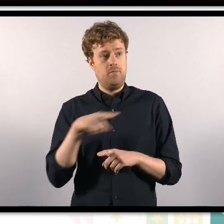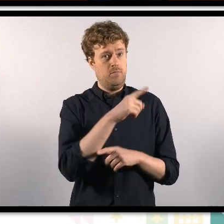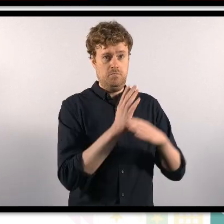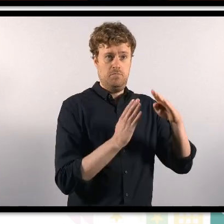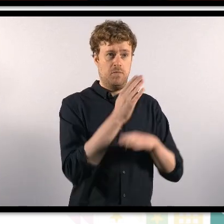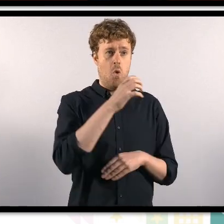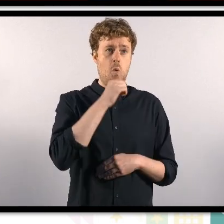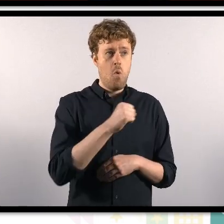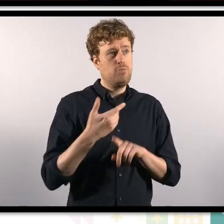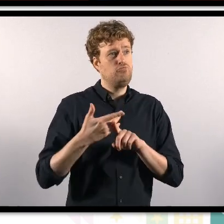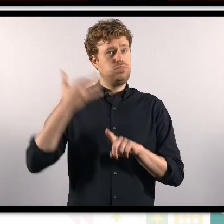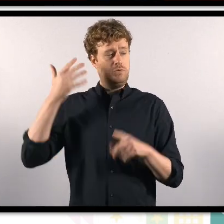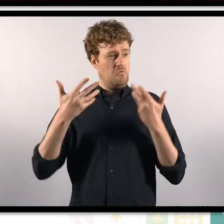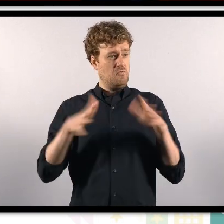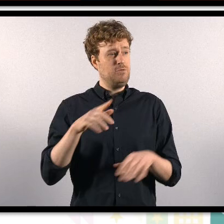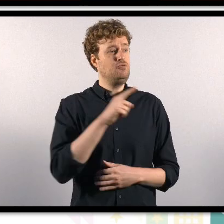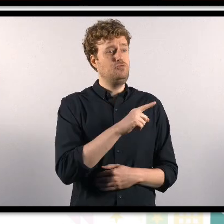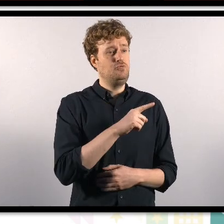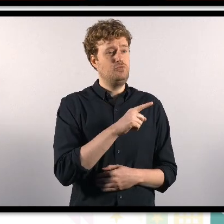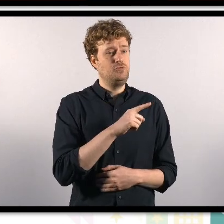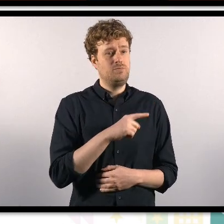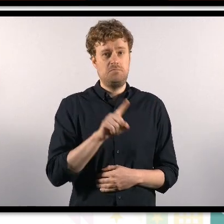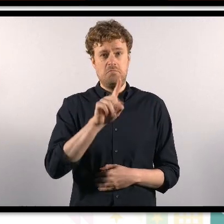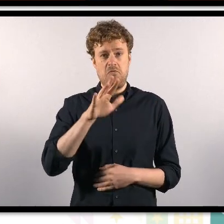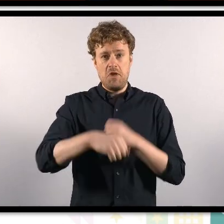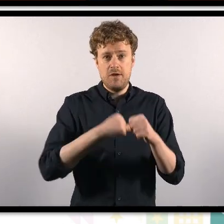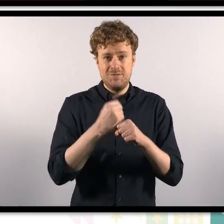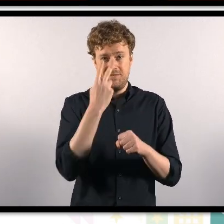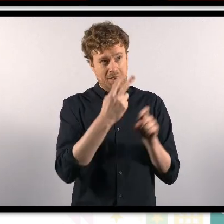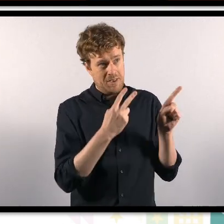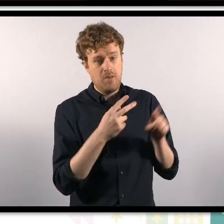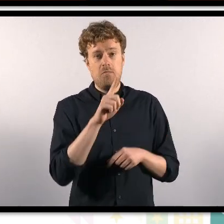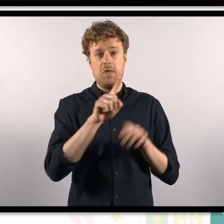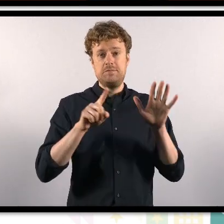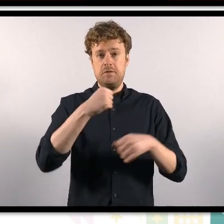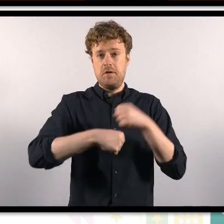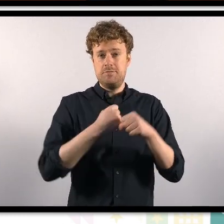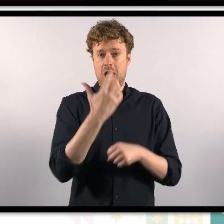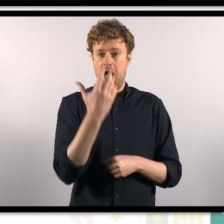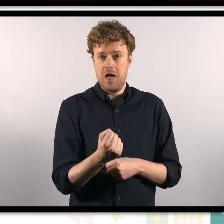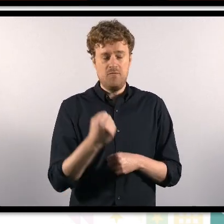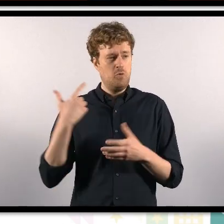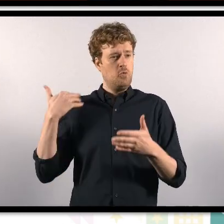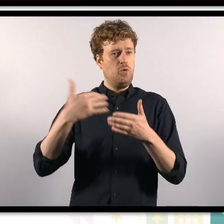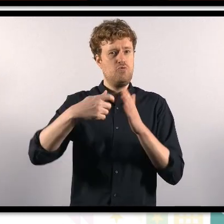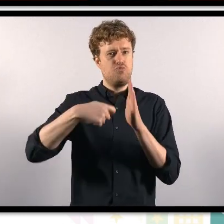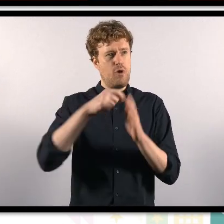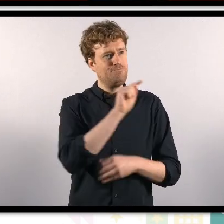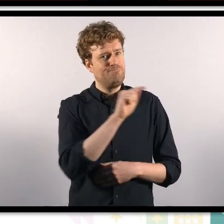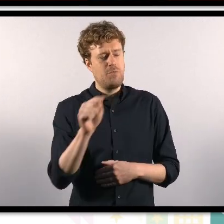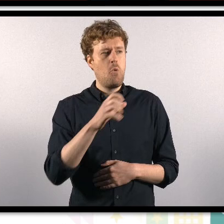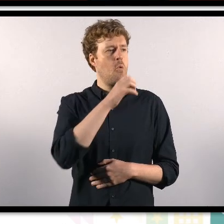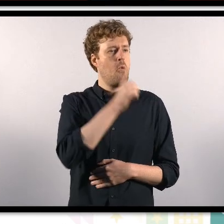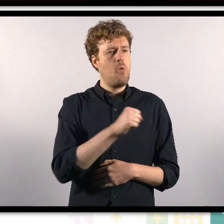year and acknowledging the 10 years of amazing hard work that this community has done. So I'm happy to announce, just like last